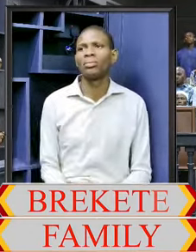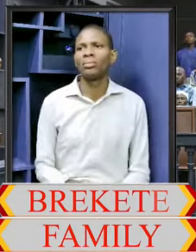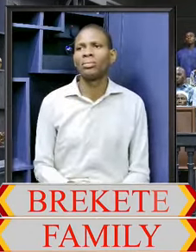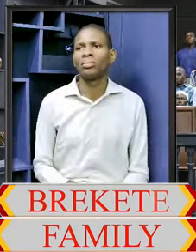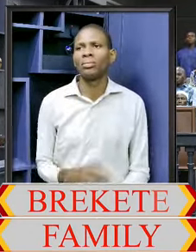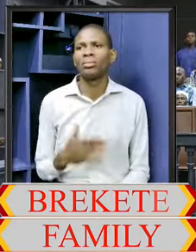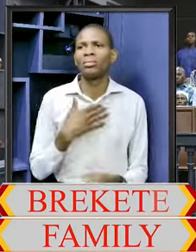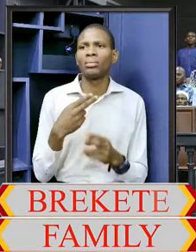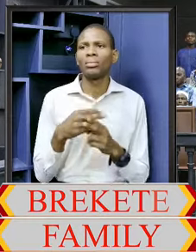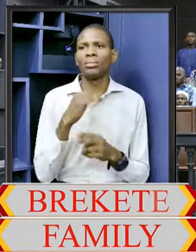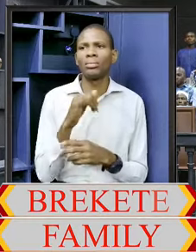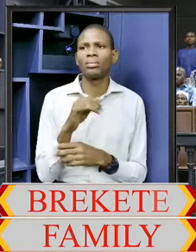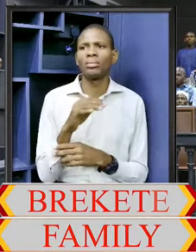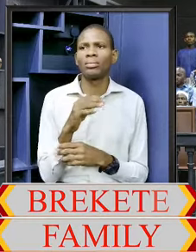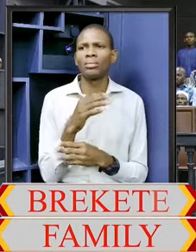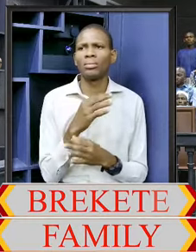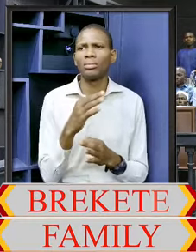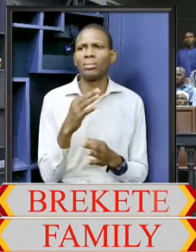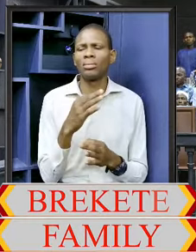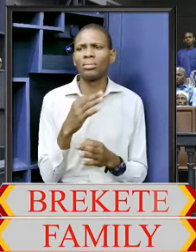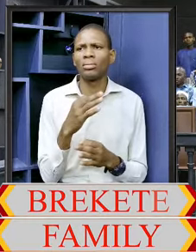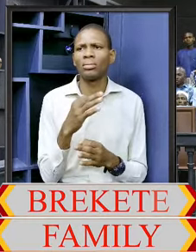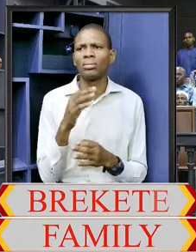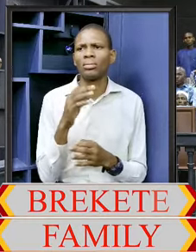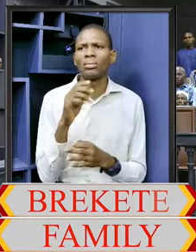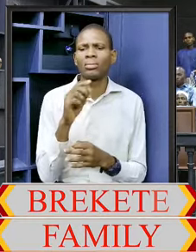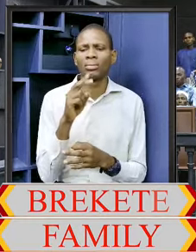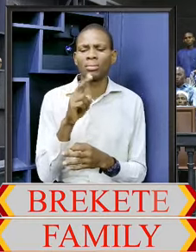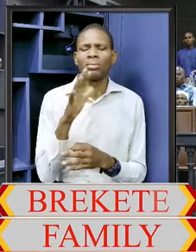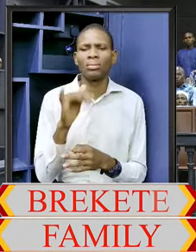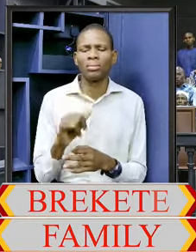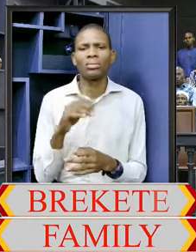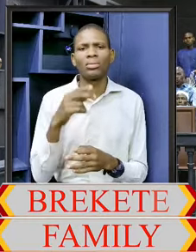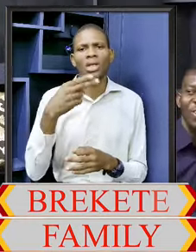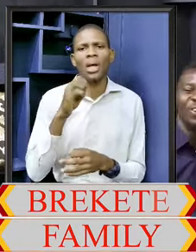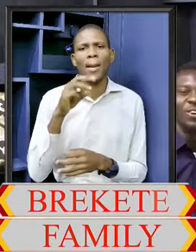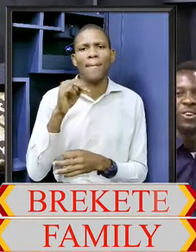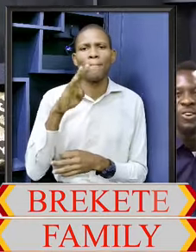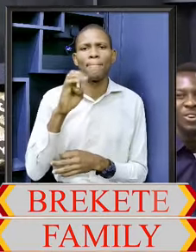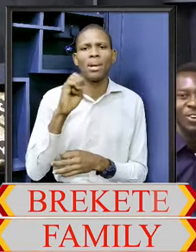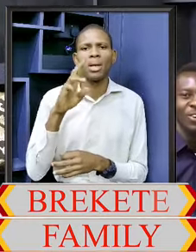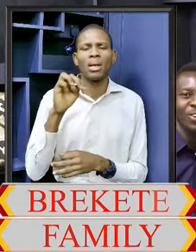My name na Uyi Ebuoma. Una hembelembe.